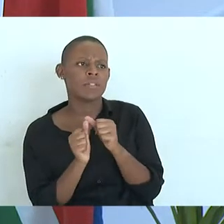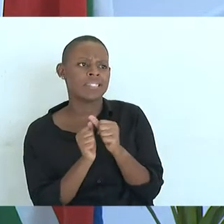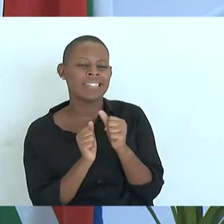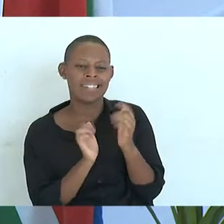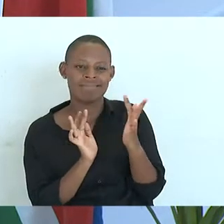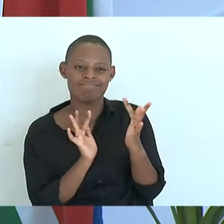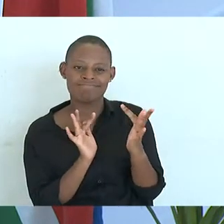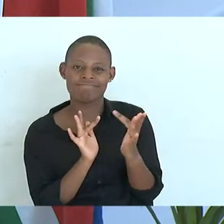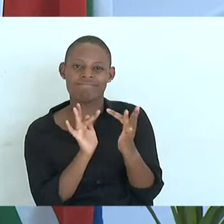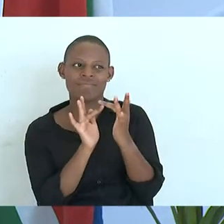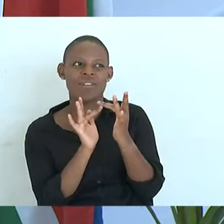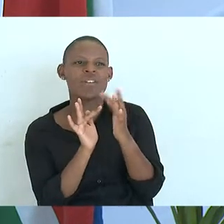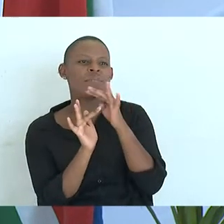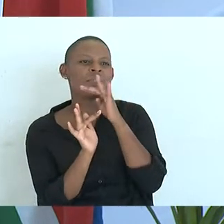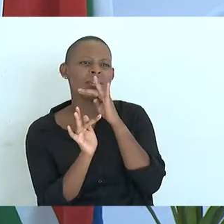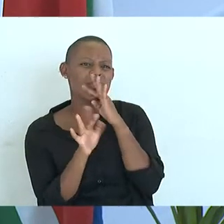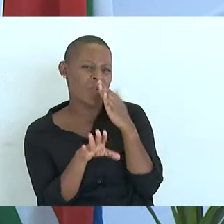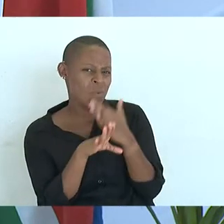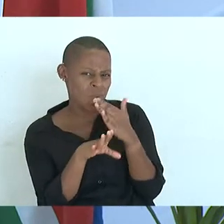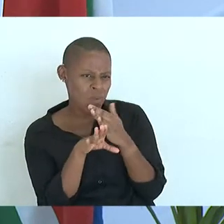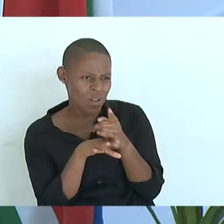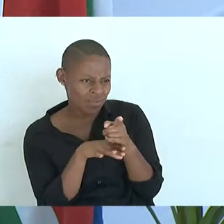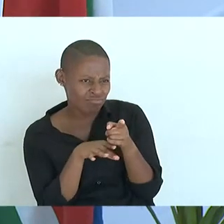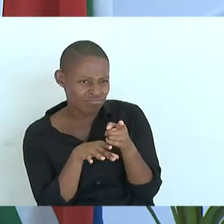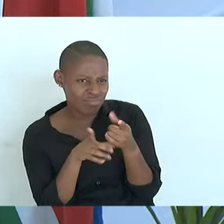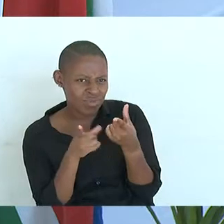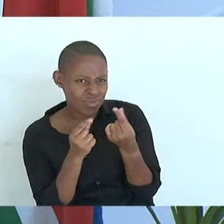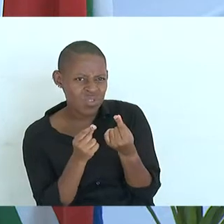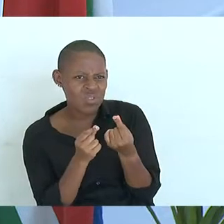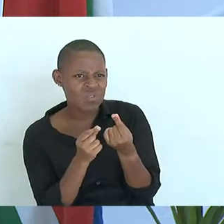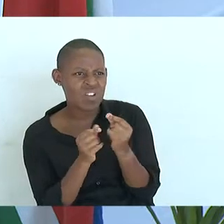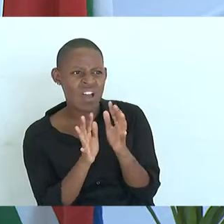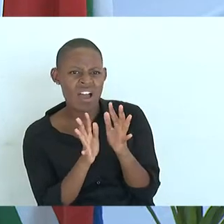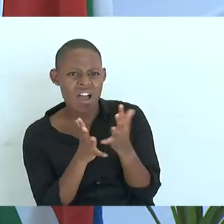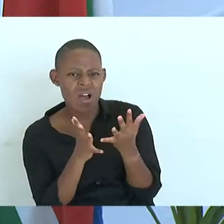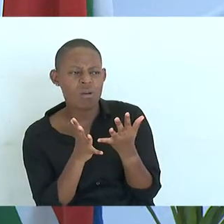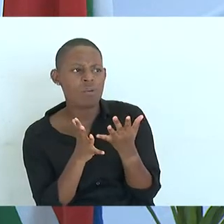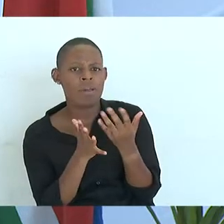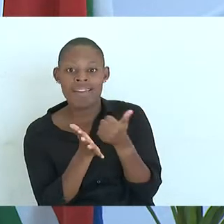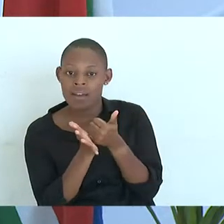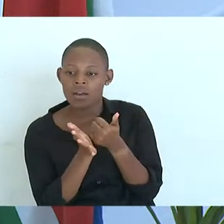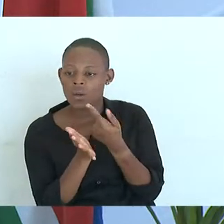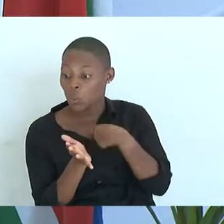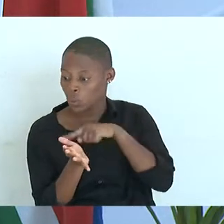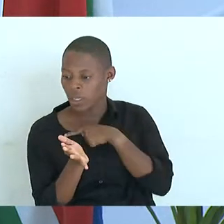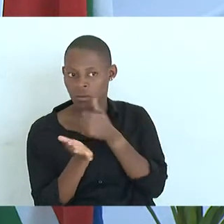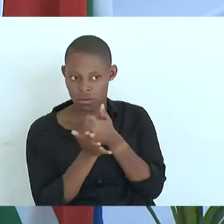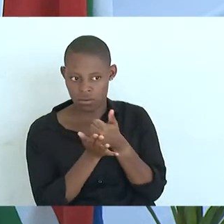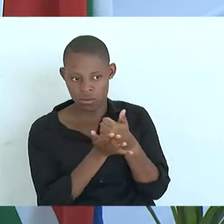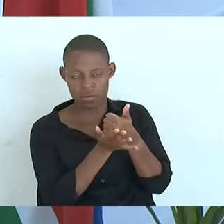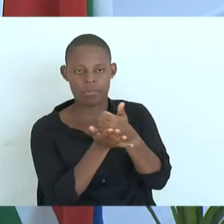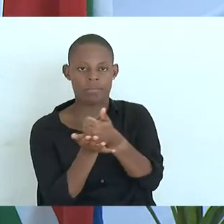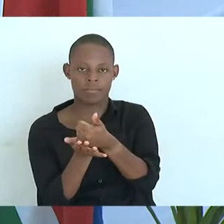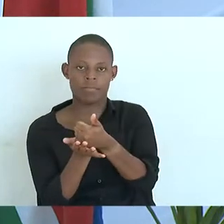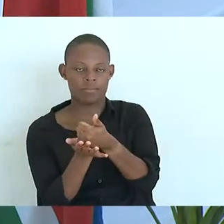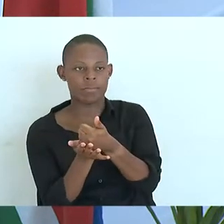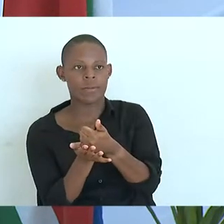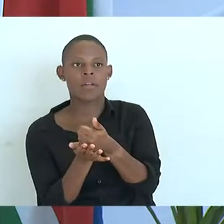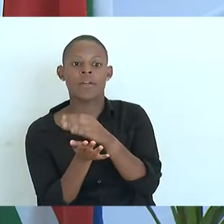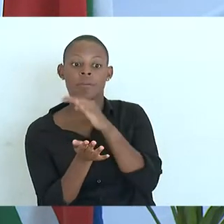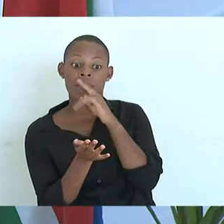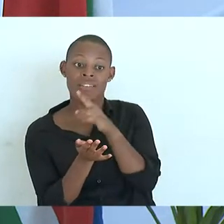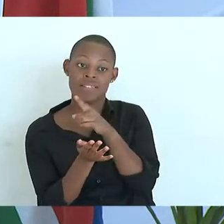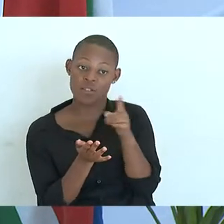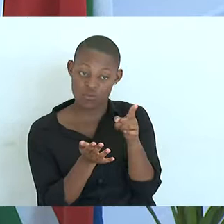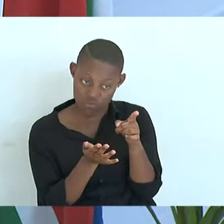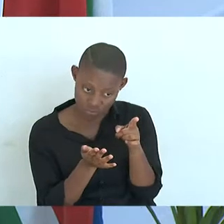uthi inhloboni yomsebenzi eniwenzayo nilekeleleke bese niyayisebenza. So